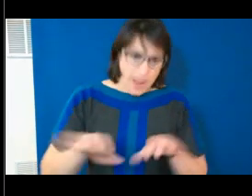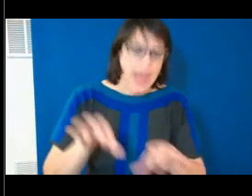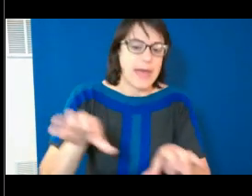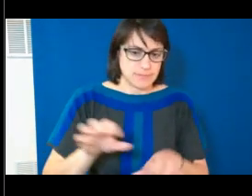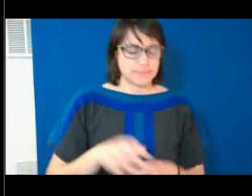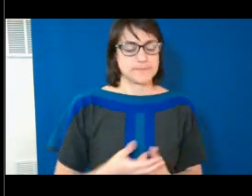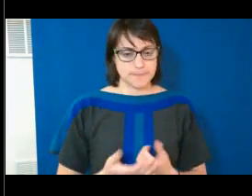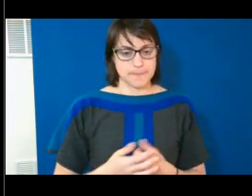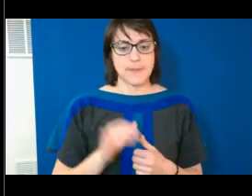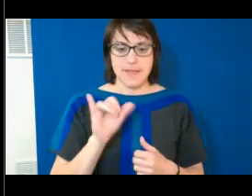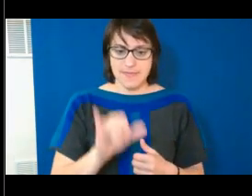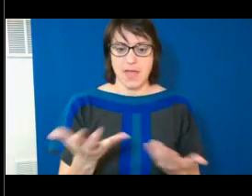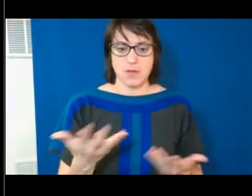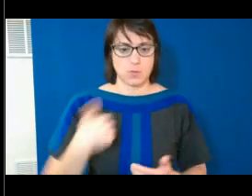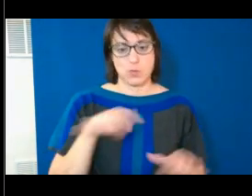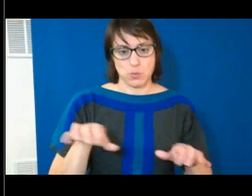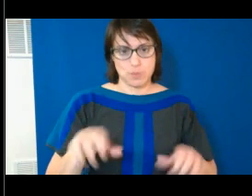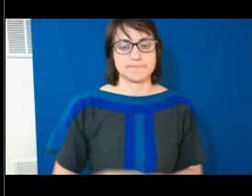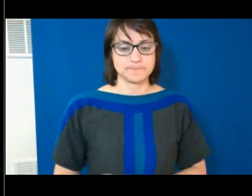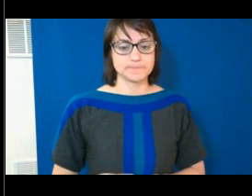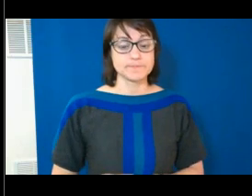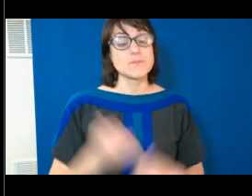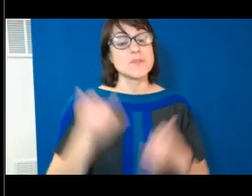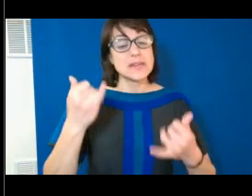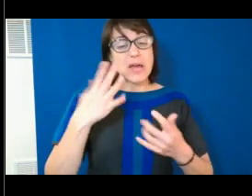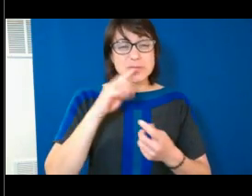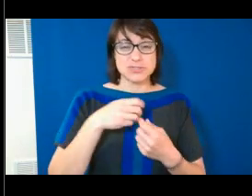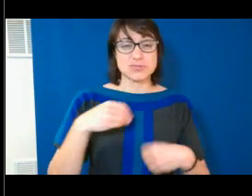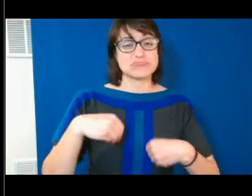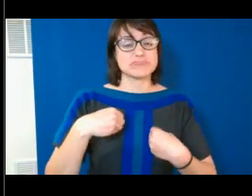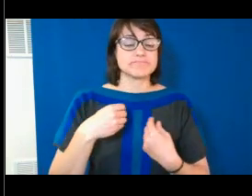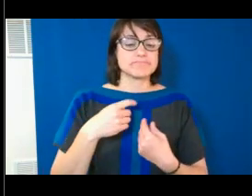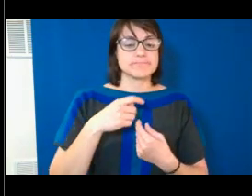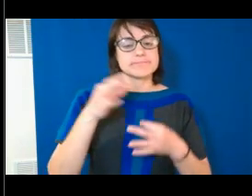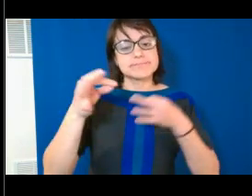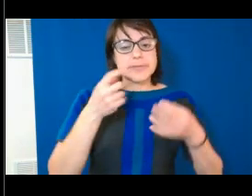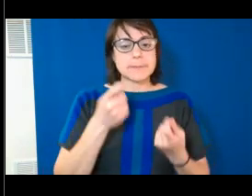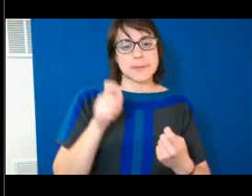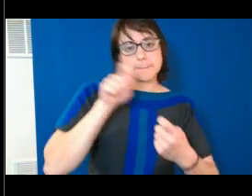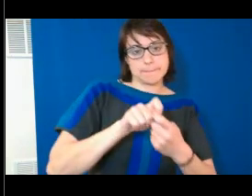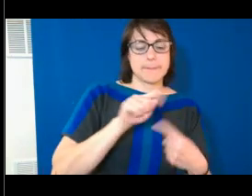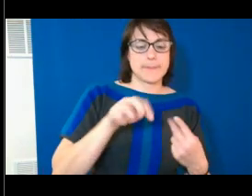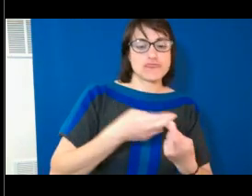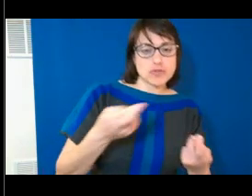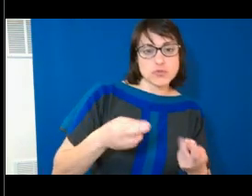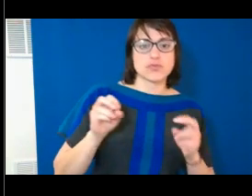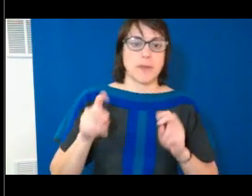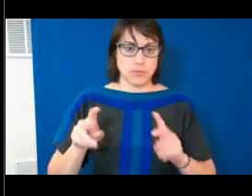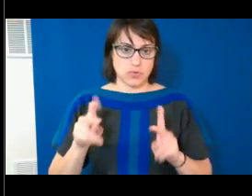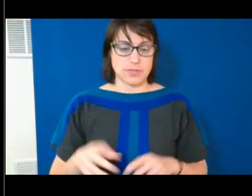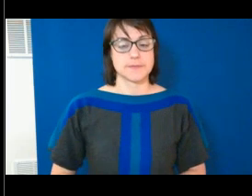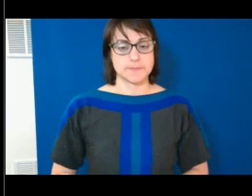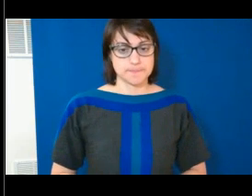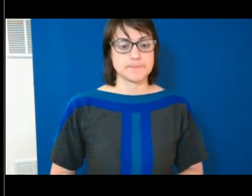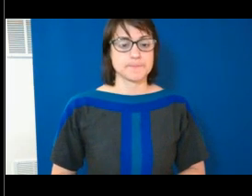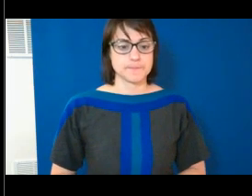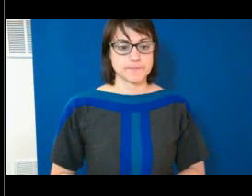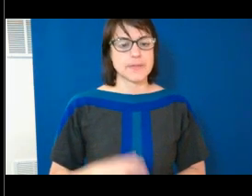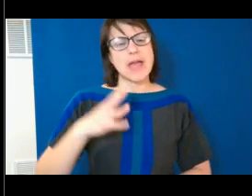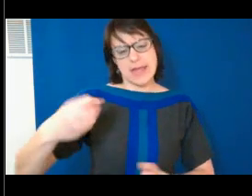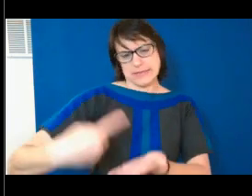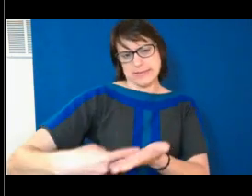All right, so I want to dig into a little bit more about resources and opportunities. If we could go to the next slide. And talk a little bit